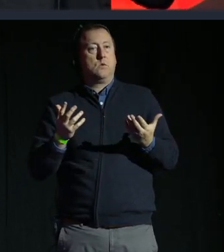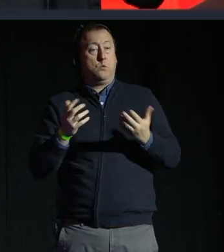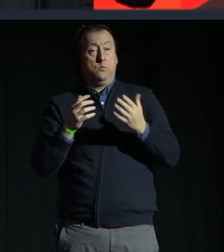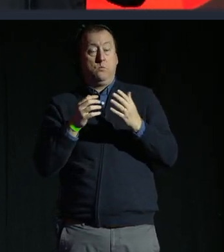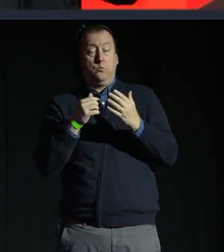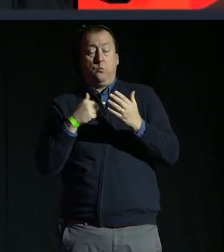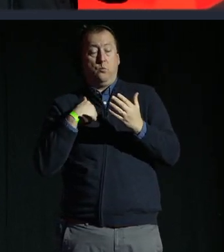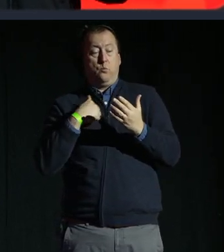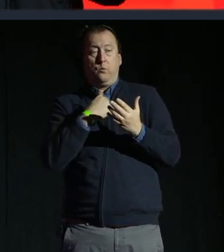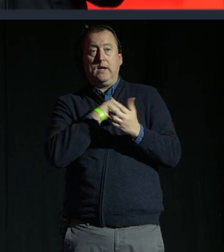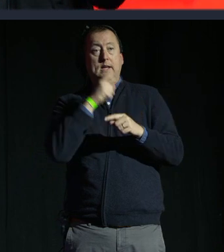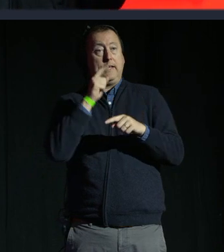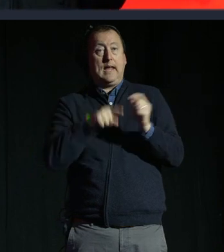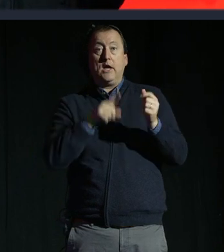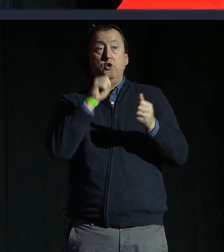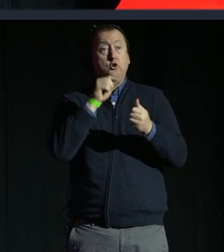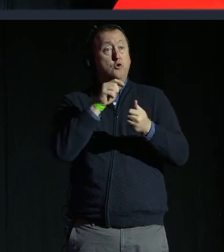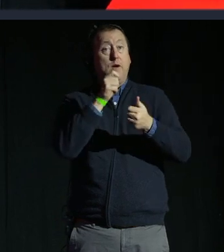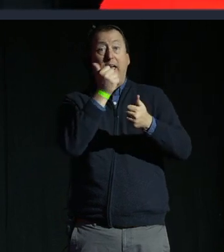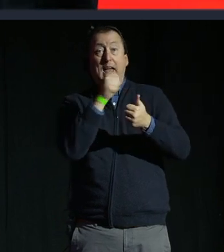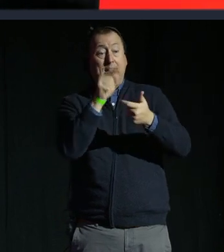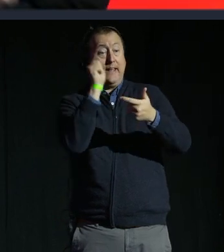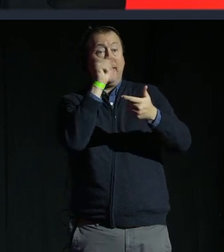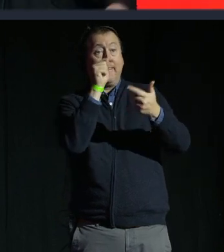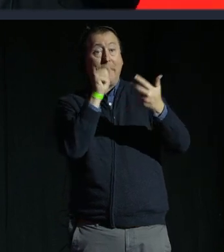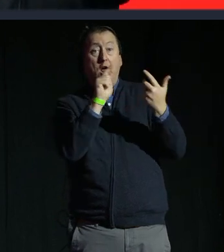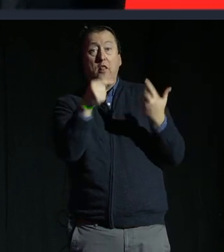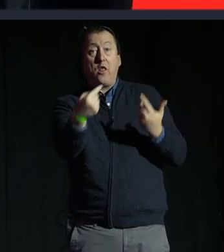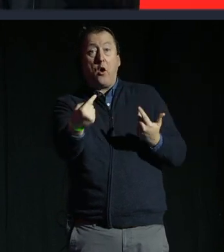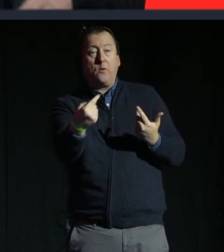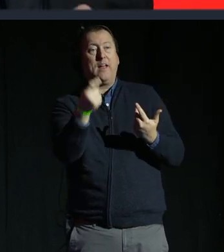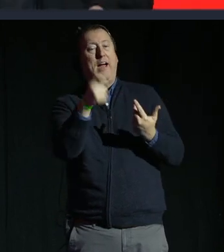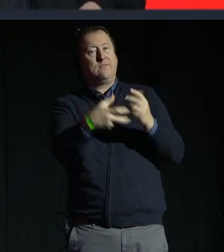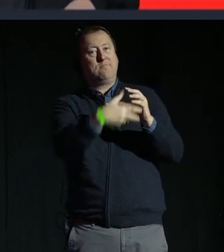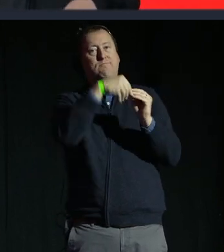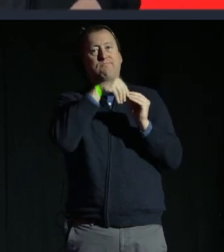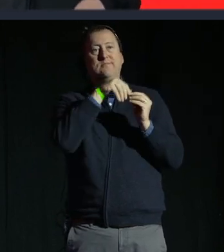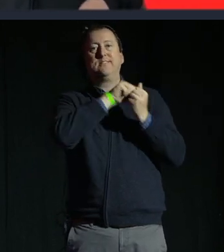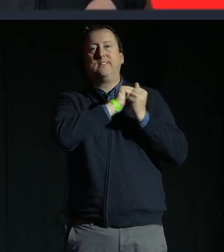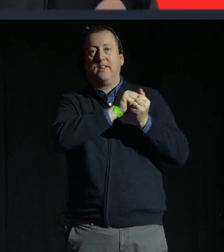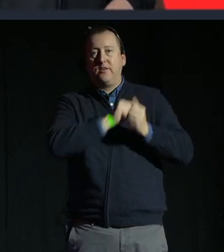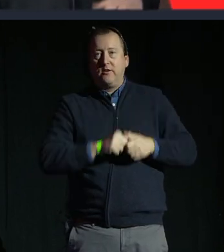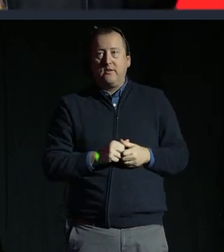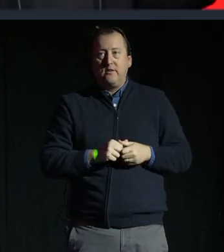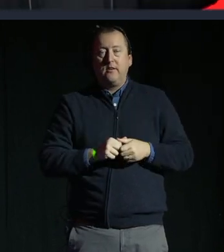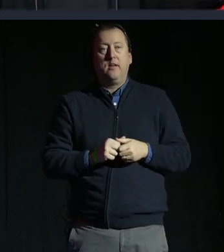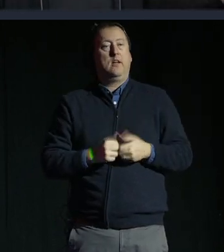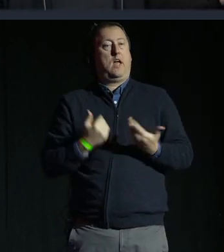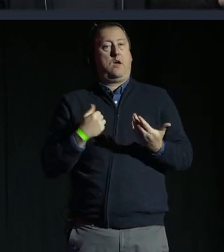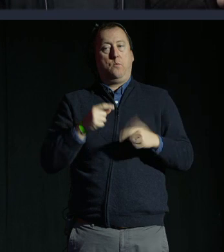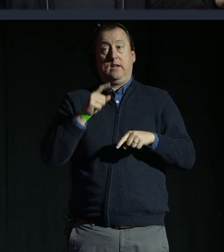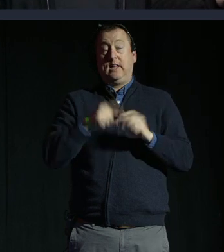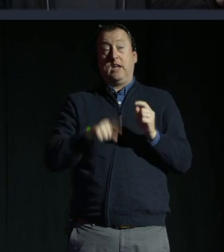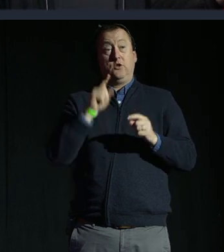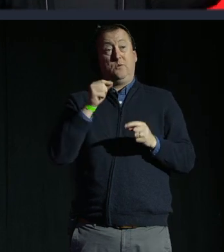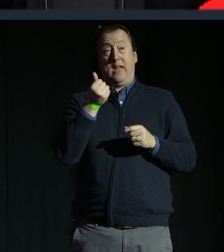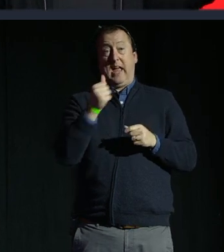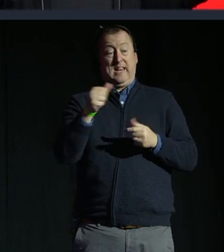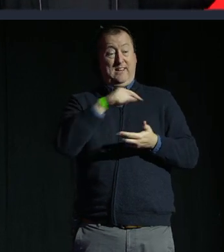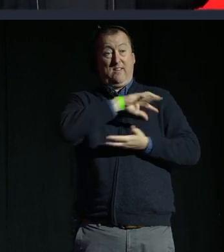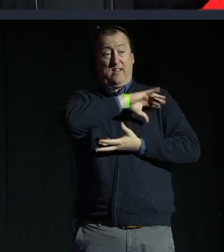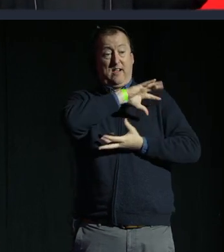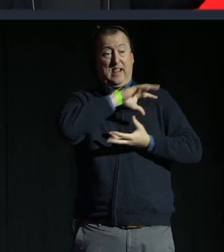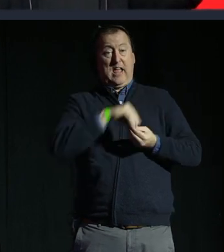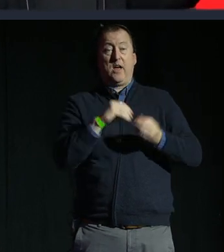these things by themselves. We have to do them all. And we can't do any of it without